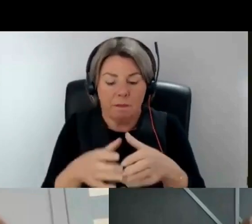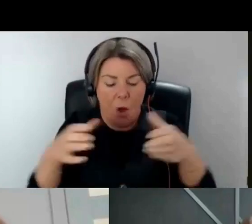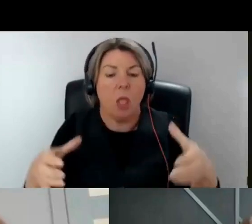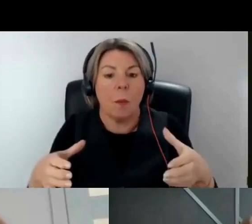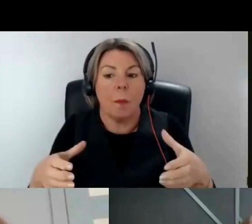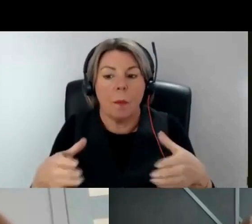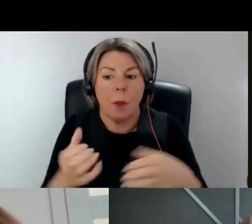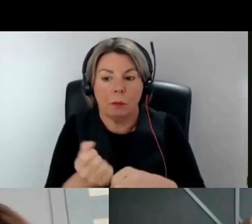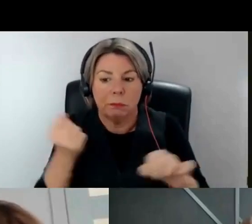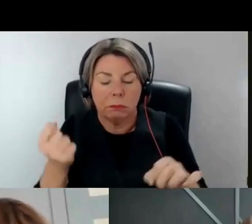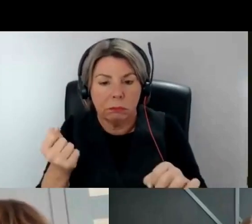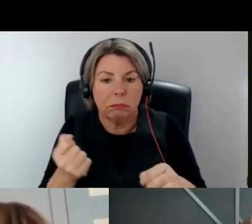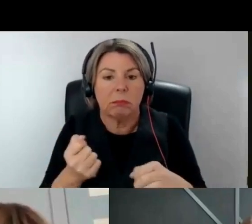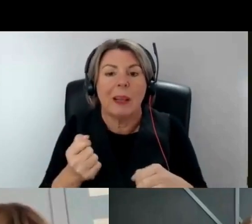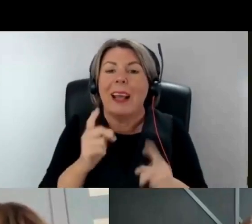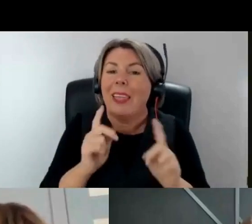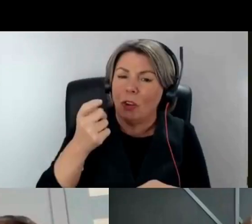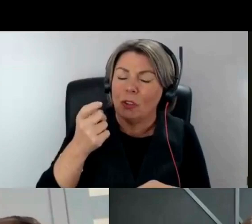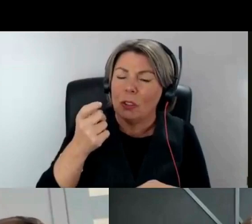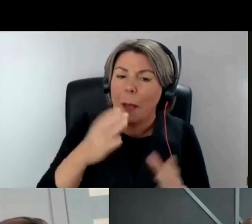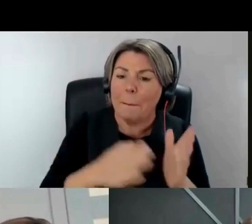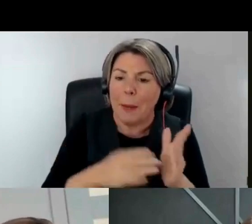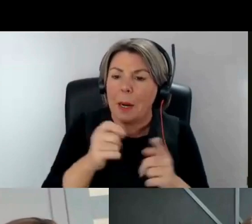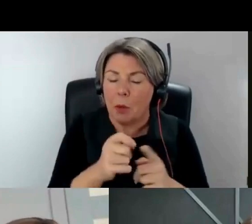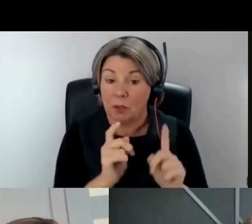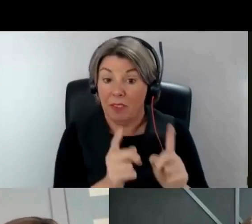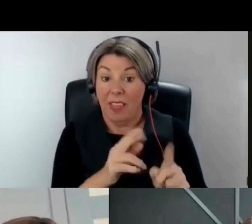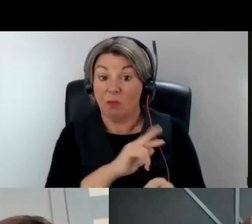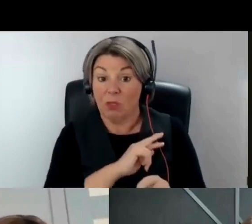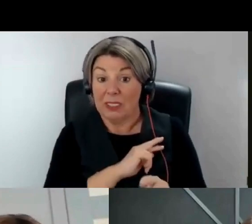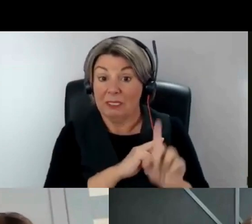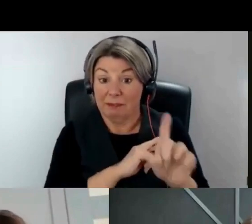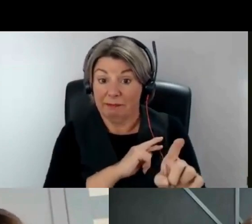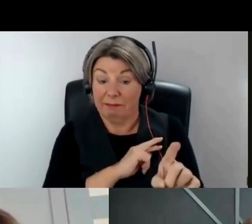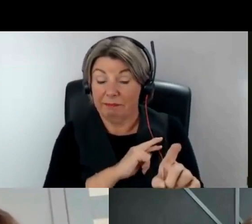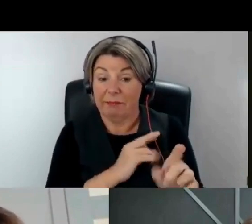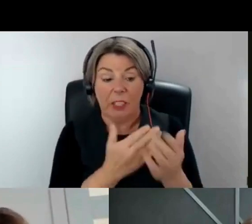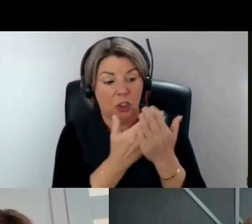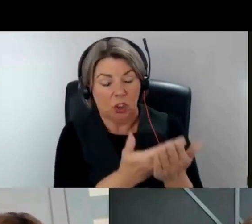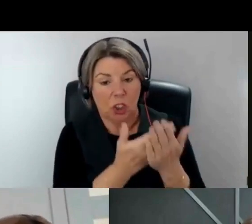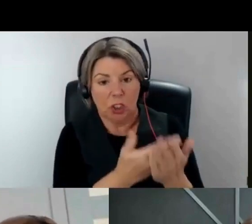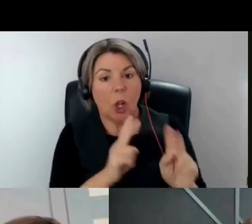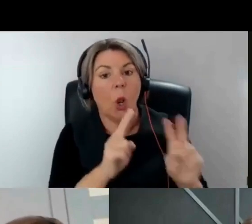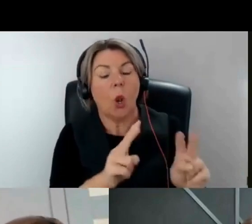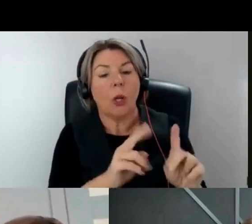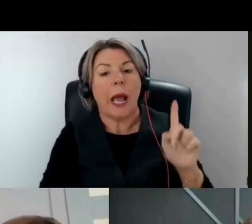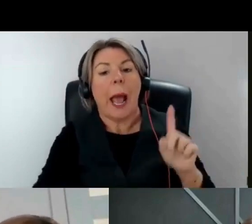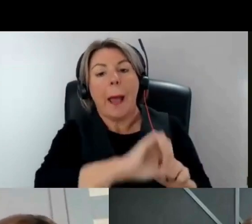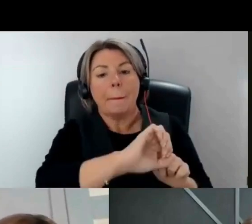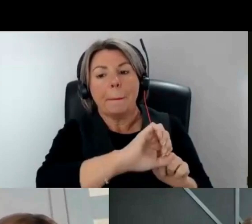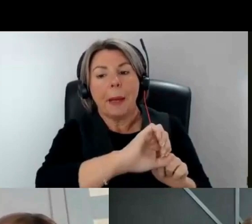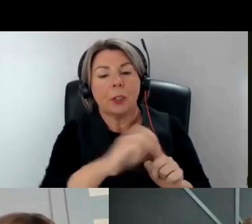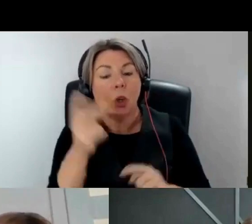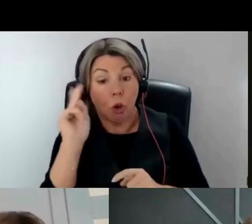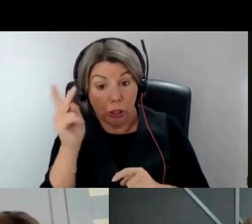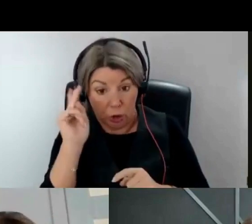worth considering around menopause just for that reason. And there are also studies looking at its impacts on